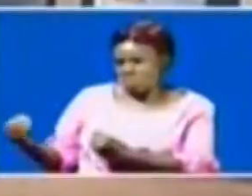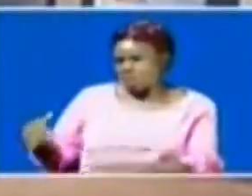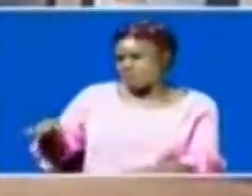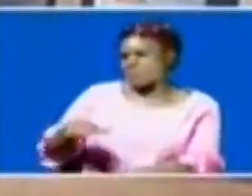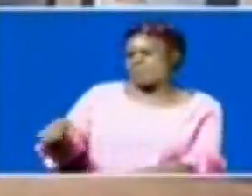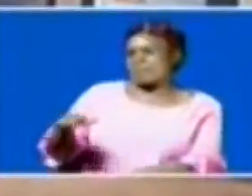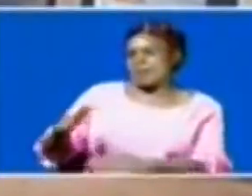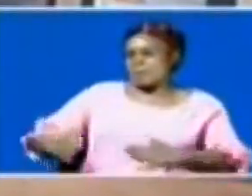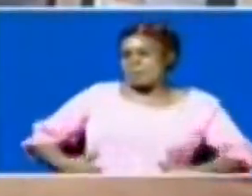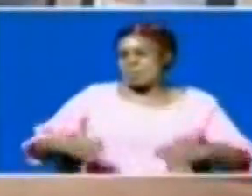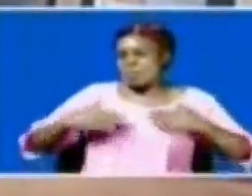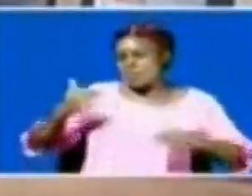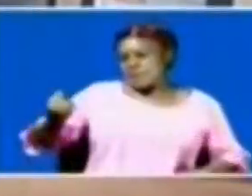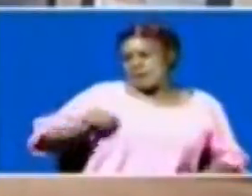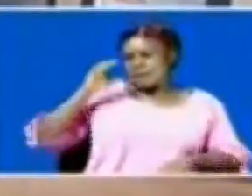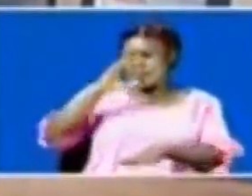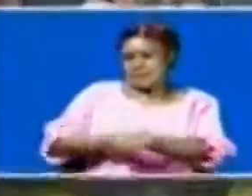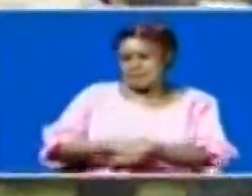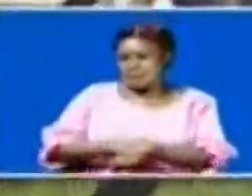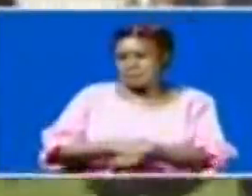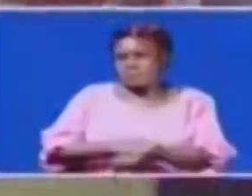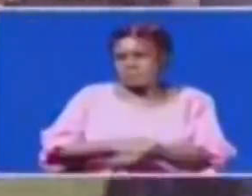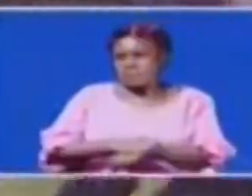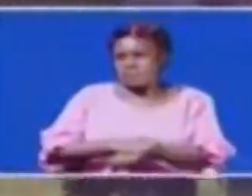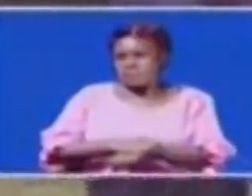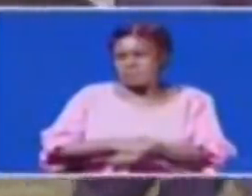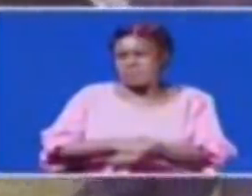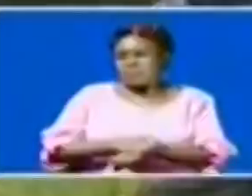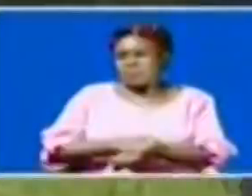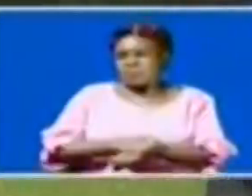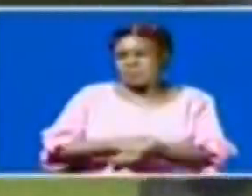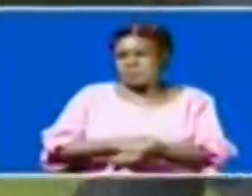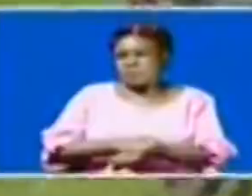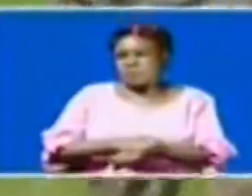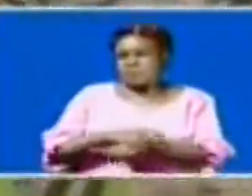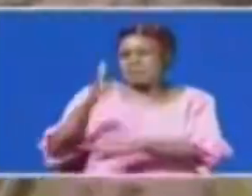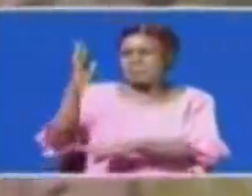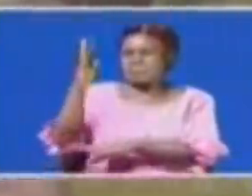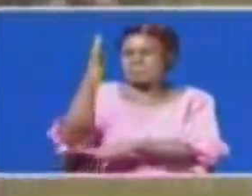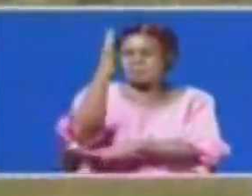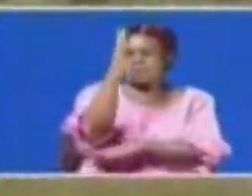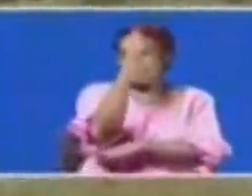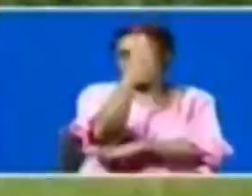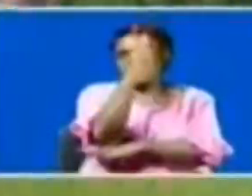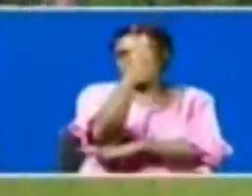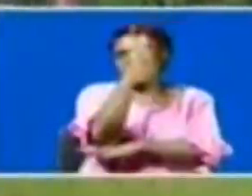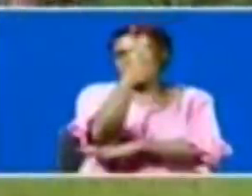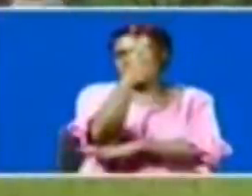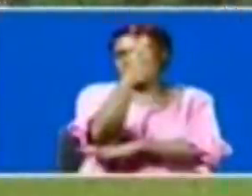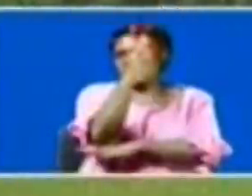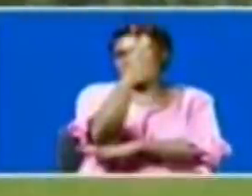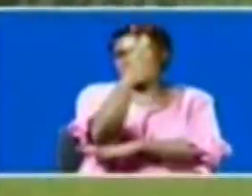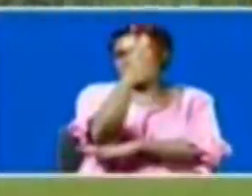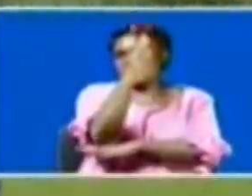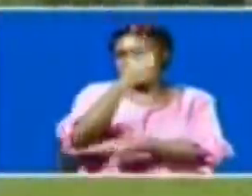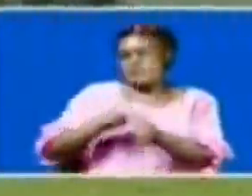where the body of Sharon Otieno was found. This is some thicket near Owade Bridge, just